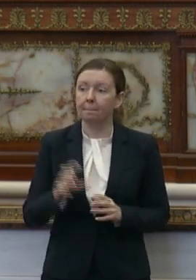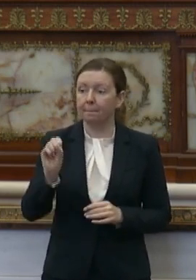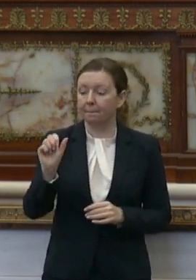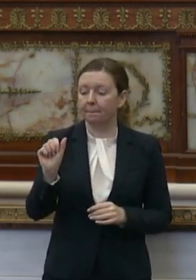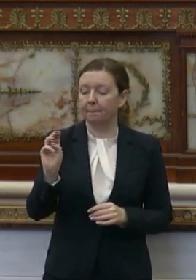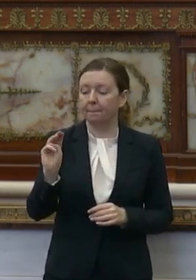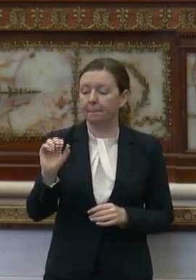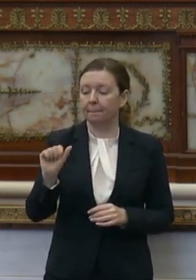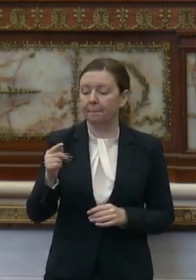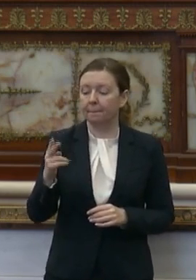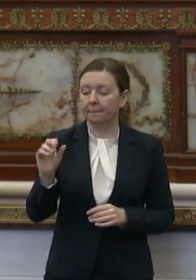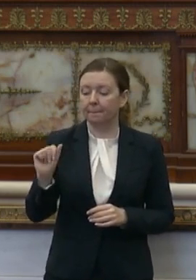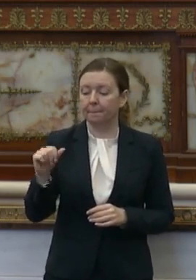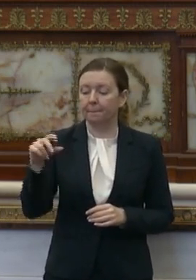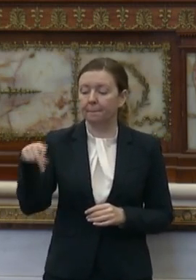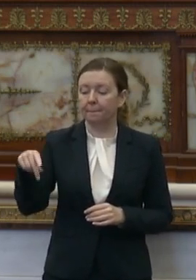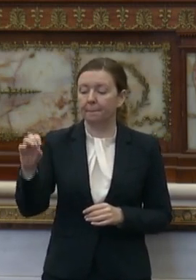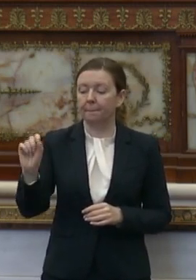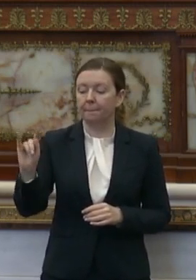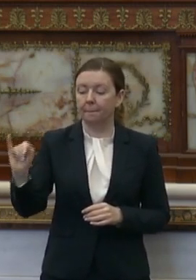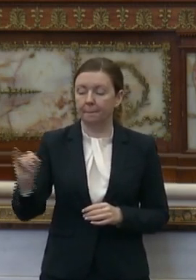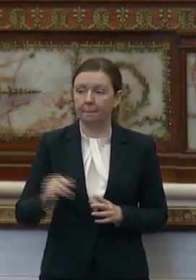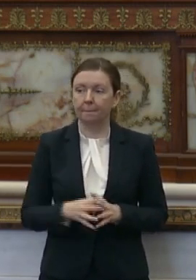Samantha Petty.